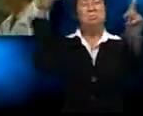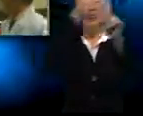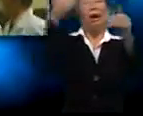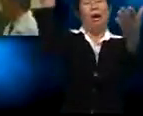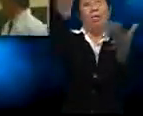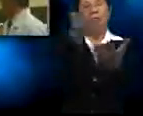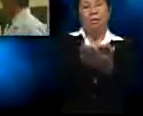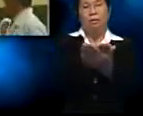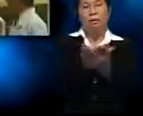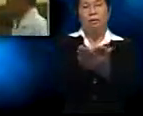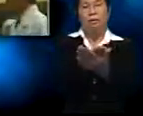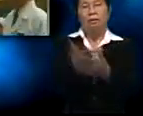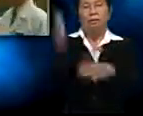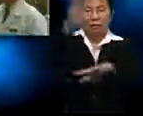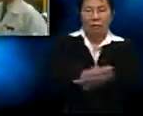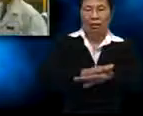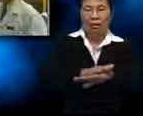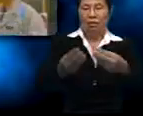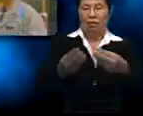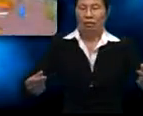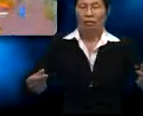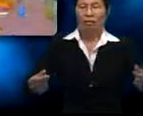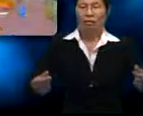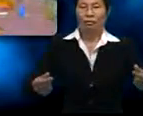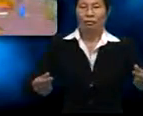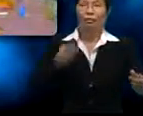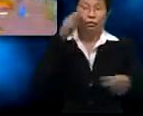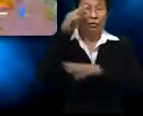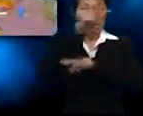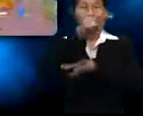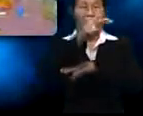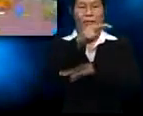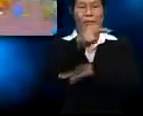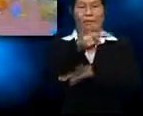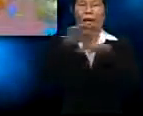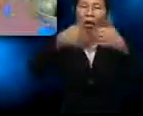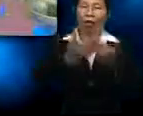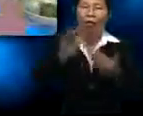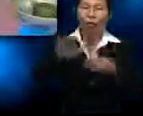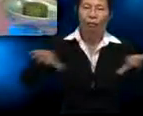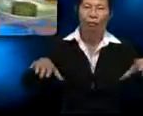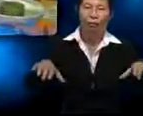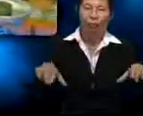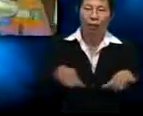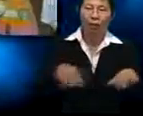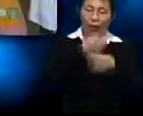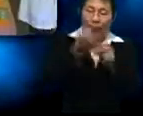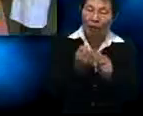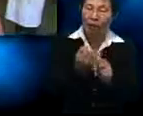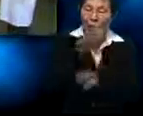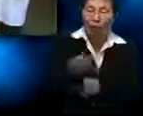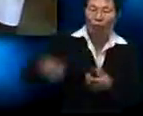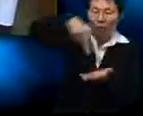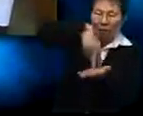it touches the ground. You have seen how you can make an object